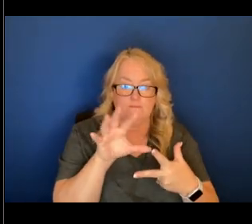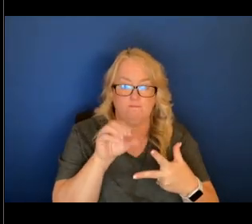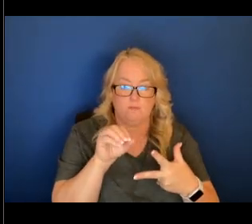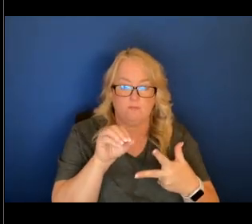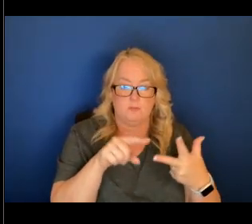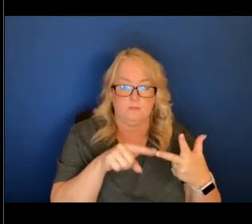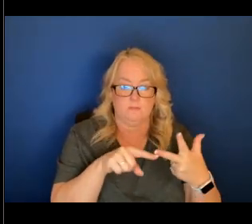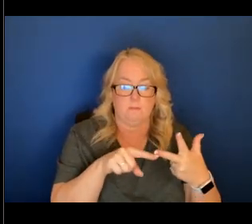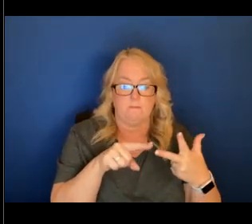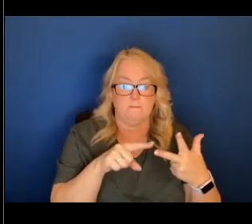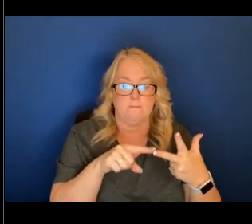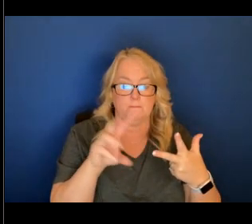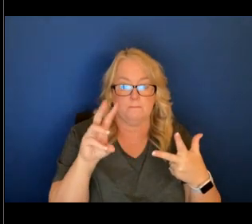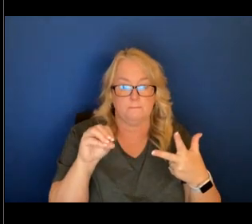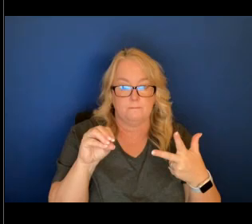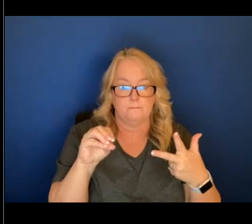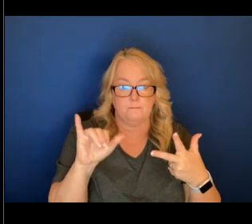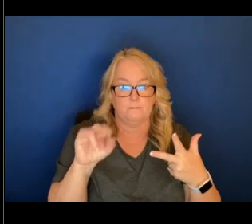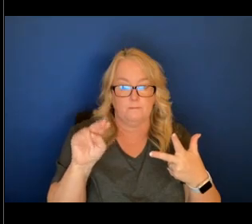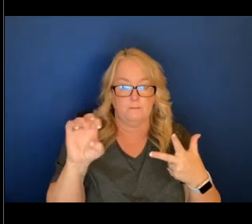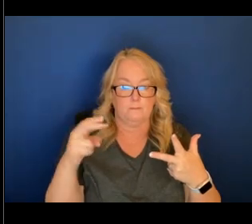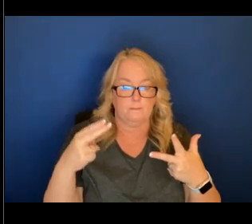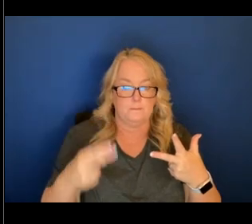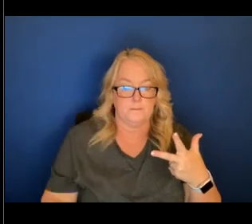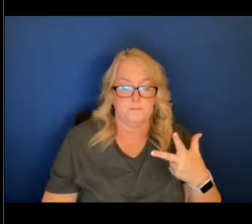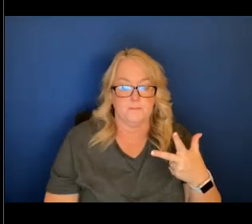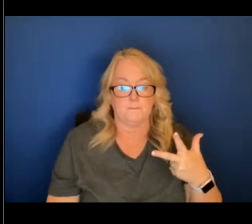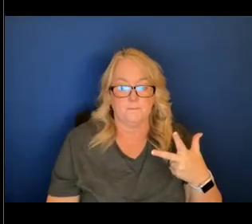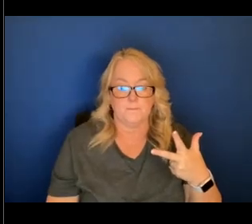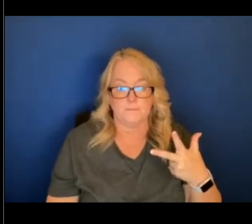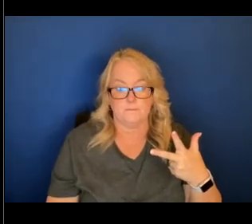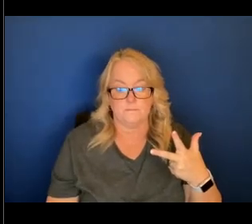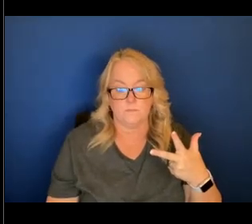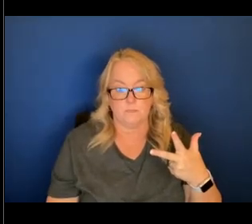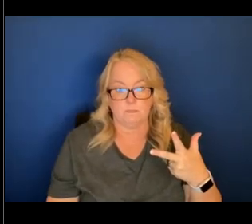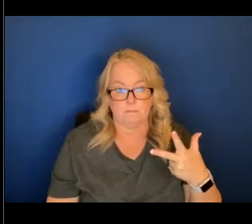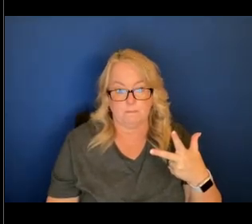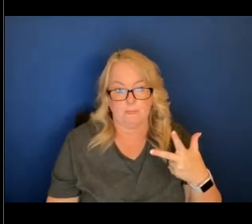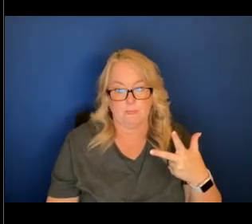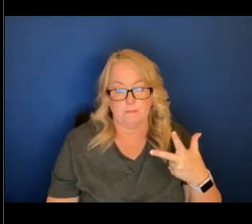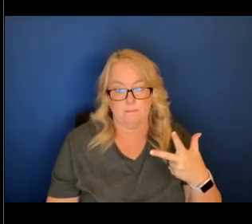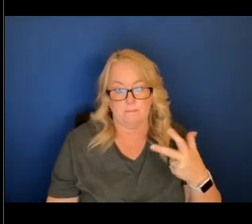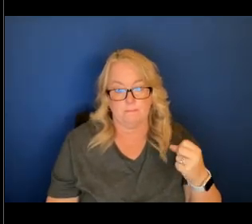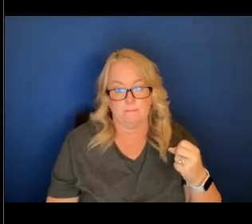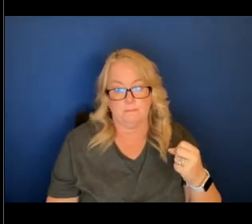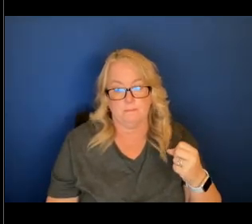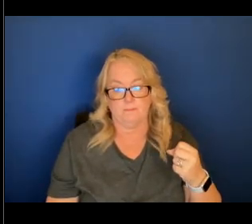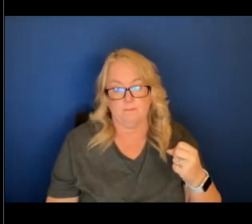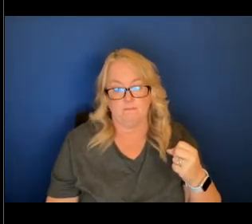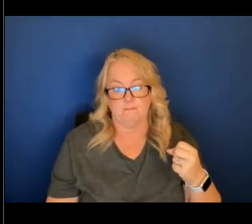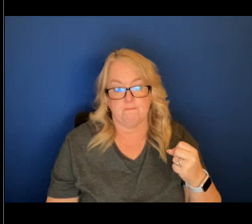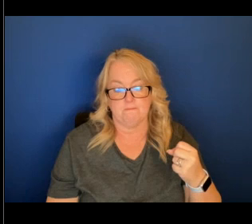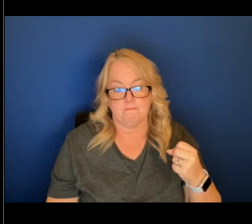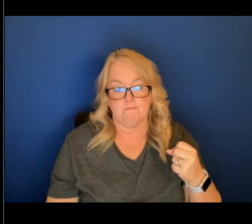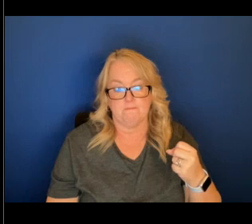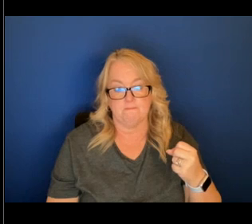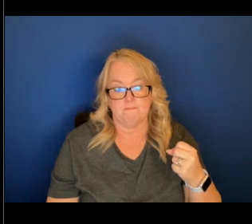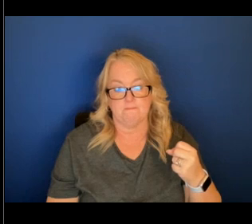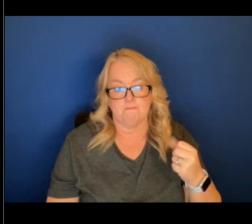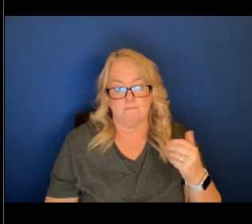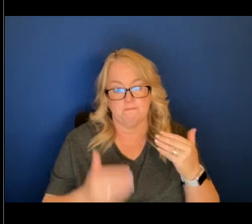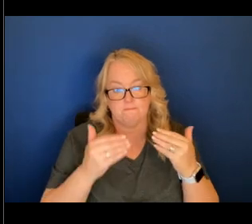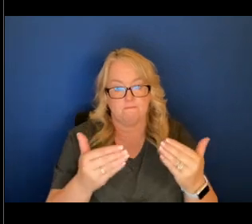The second option, 50 inches. And the third option, 60 inches. So